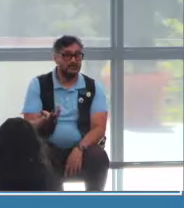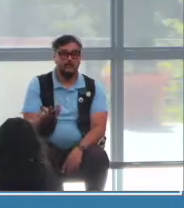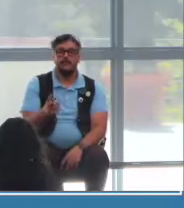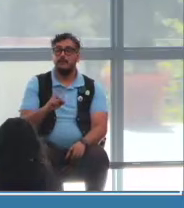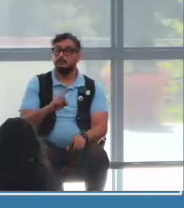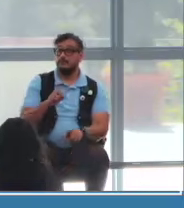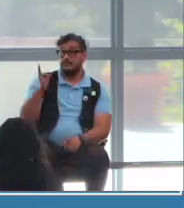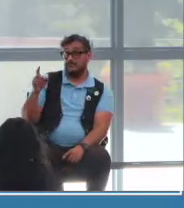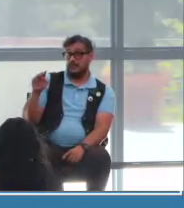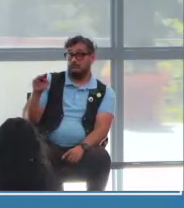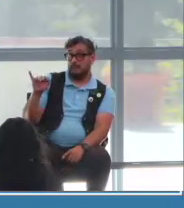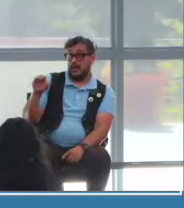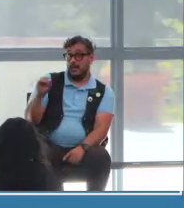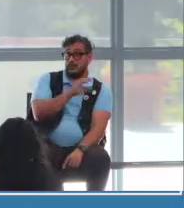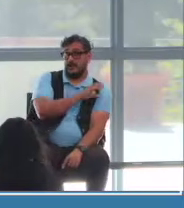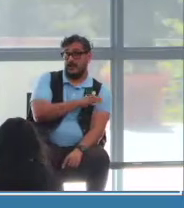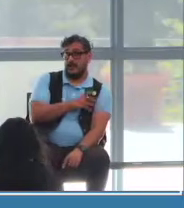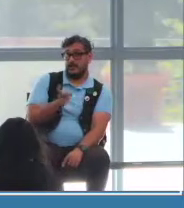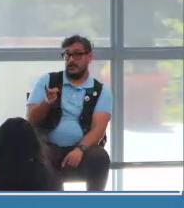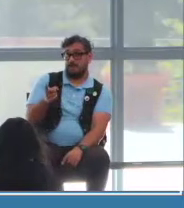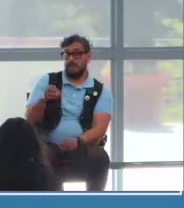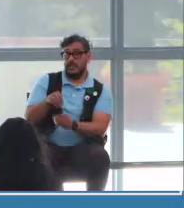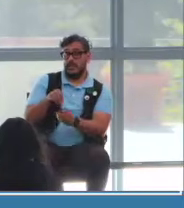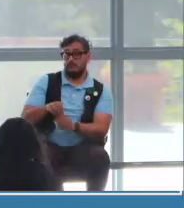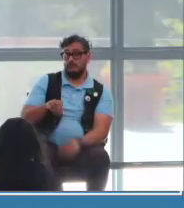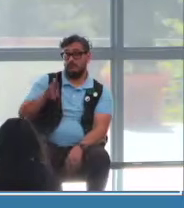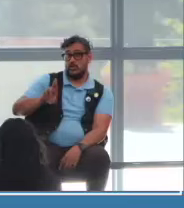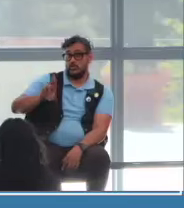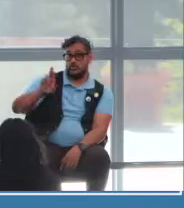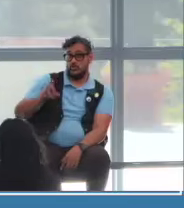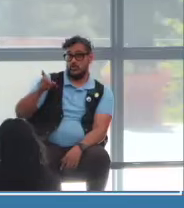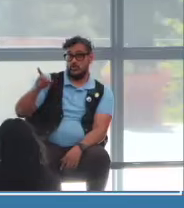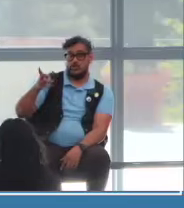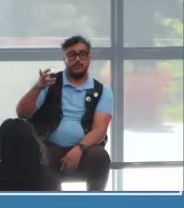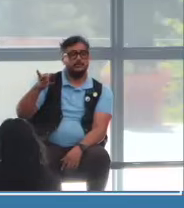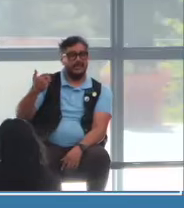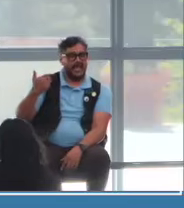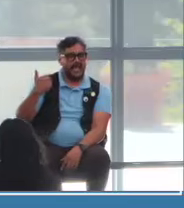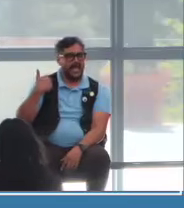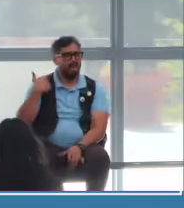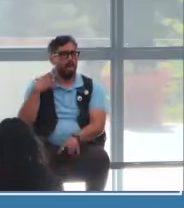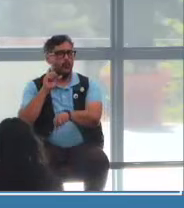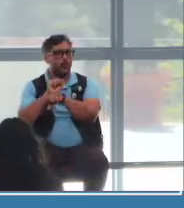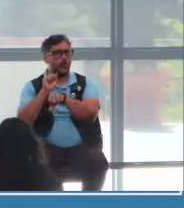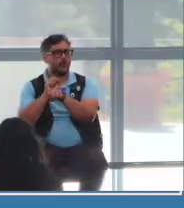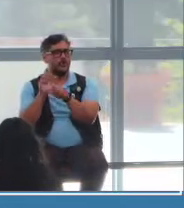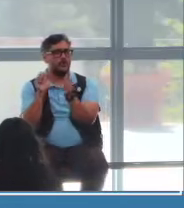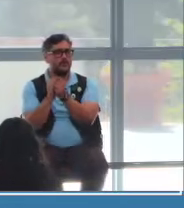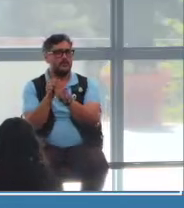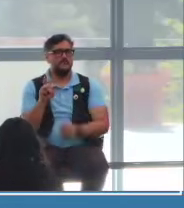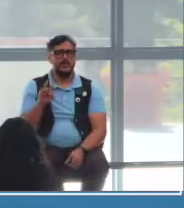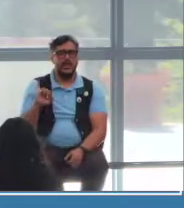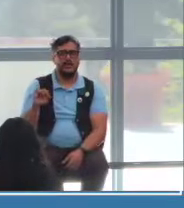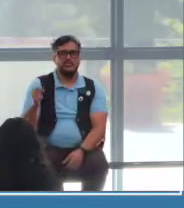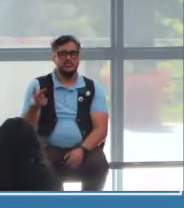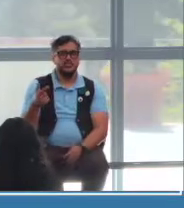at the Mayo Clinic and at Scottsdale and Rochester, there's some work being done with IVIG